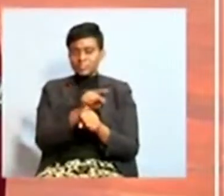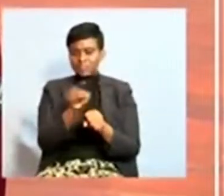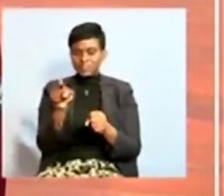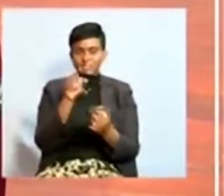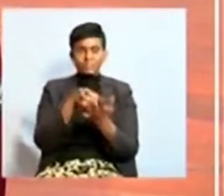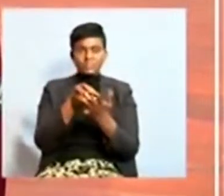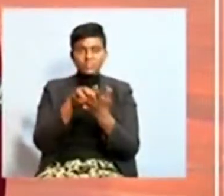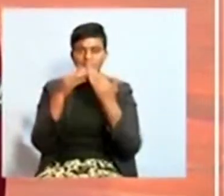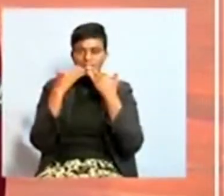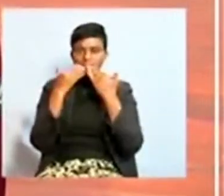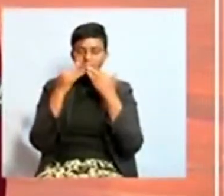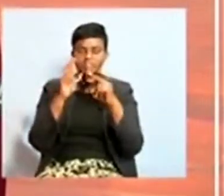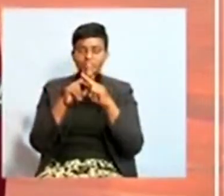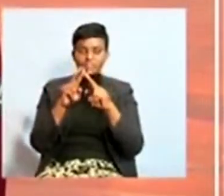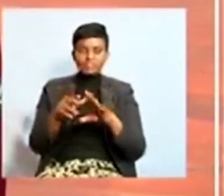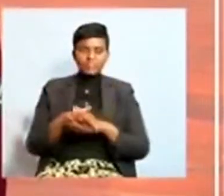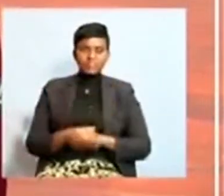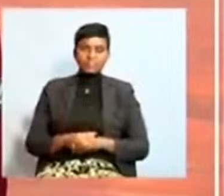matters? Thank you, Chair.